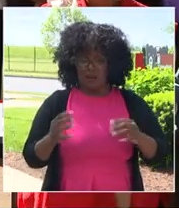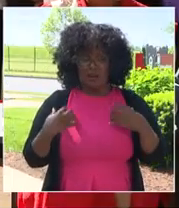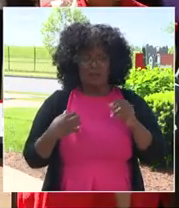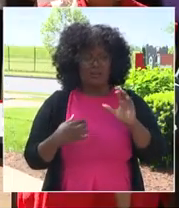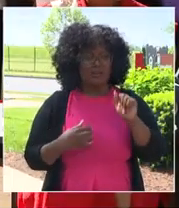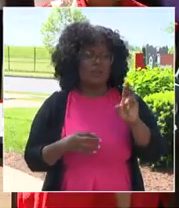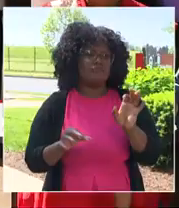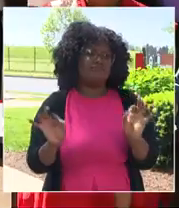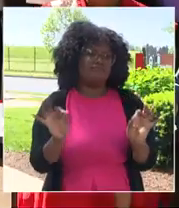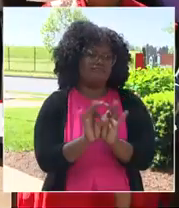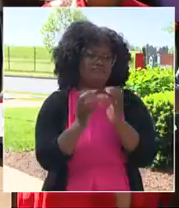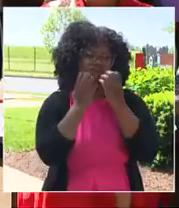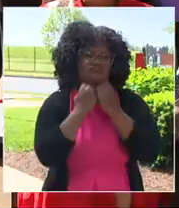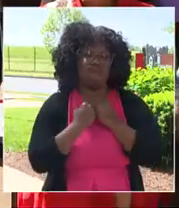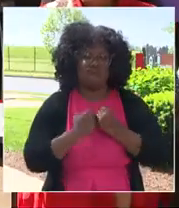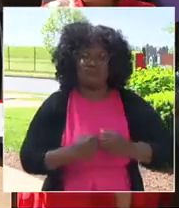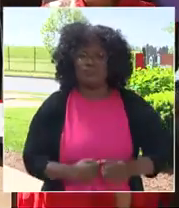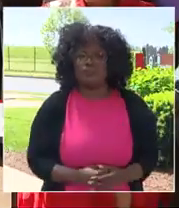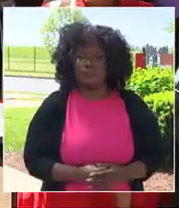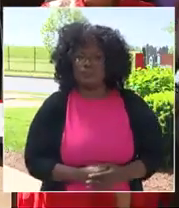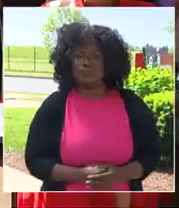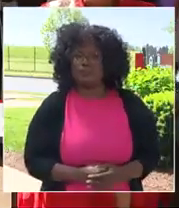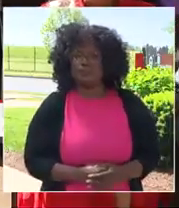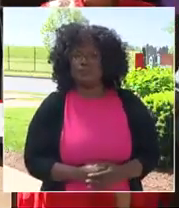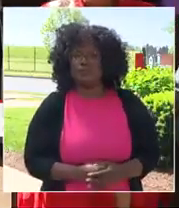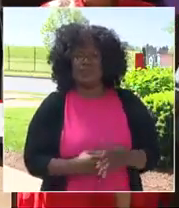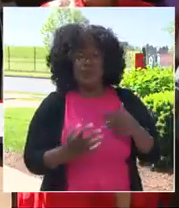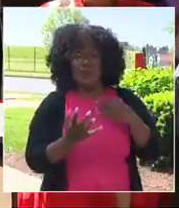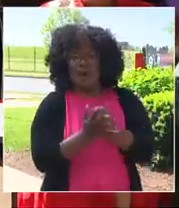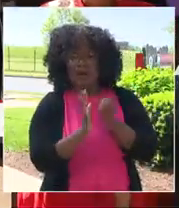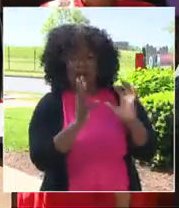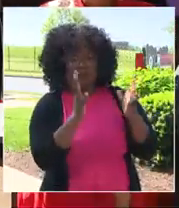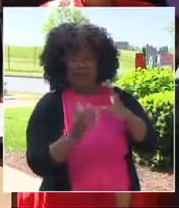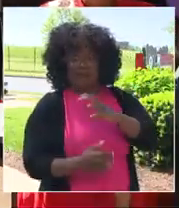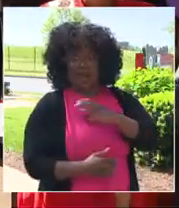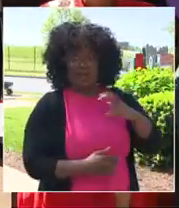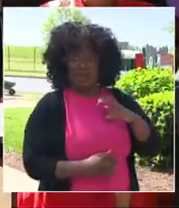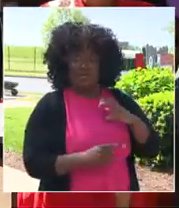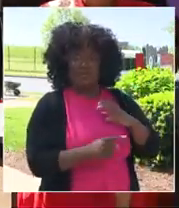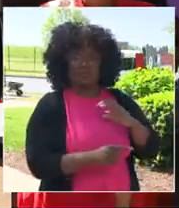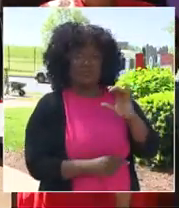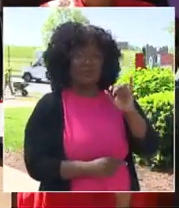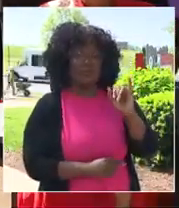Hill, Congresswoman Eleanor Holmes Norton. Give her a big round of applause.